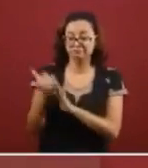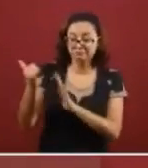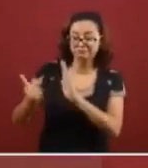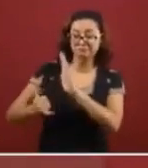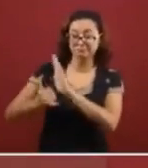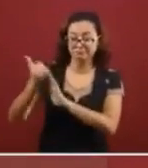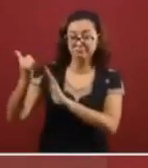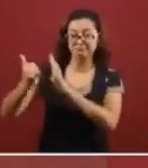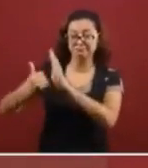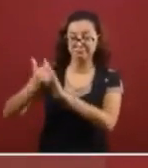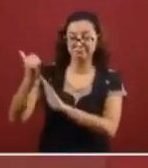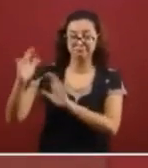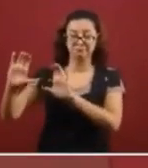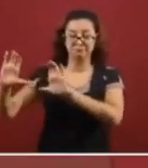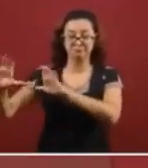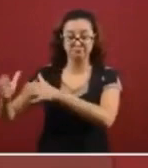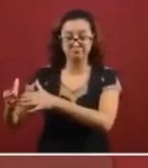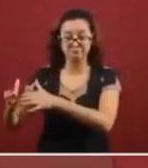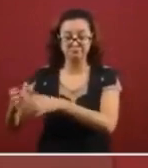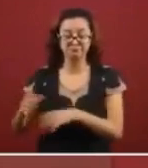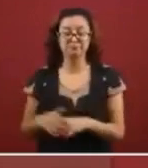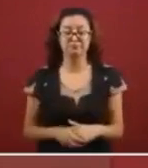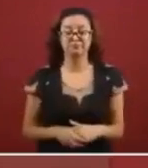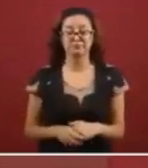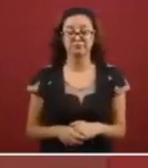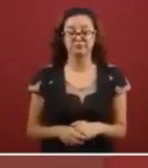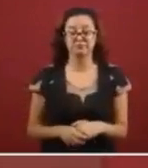to make a work for the community.